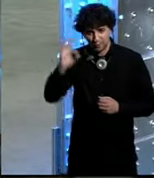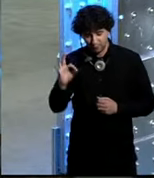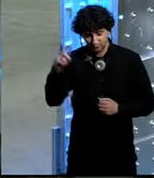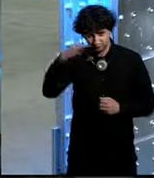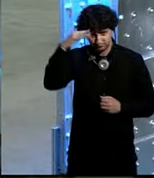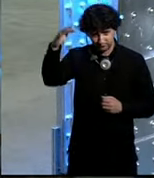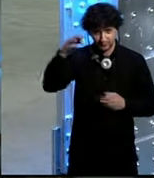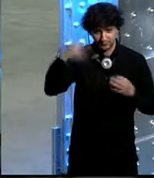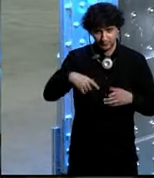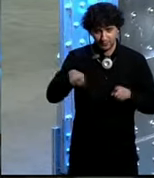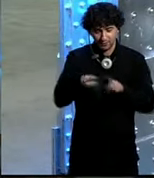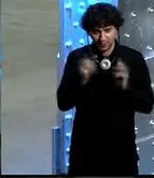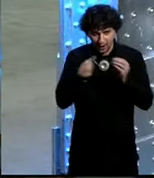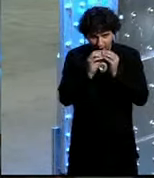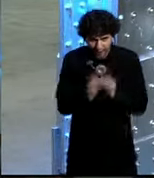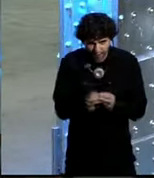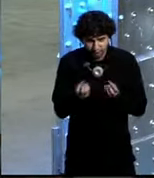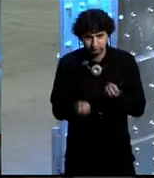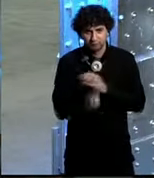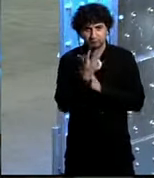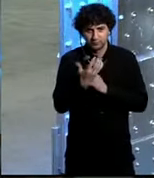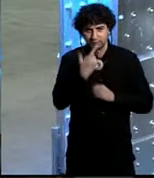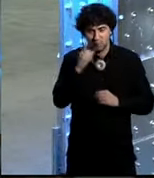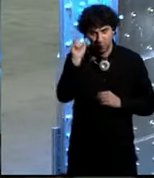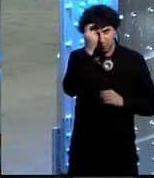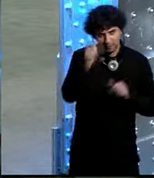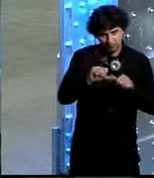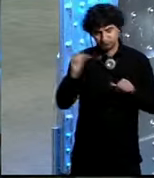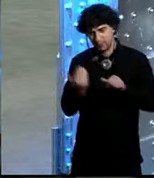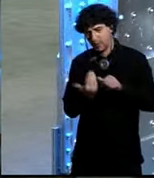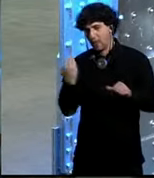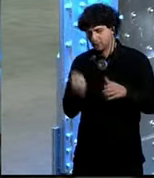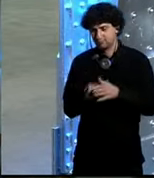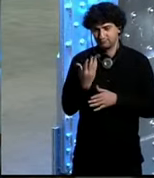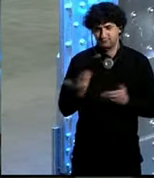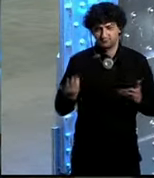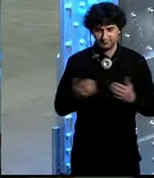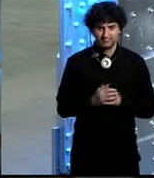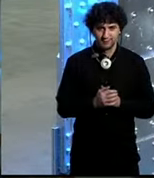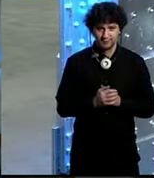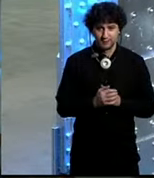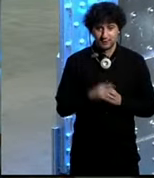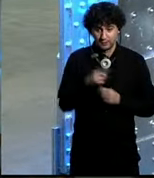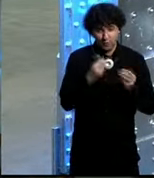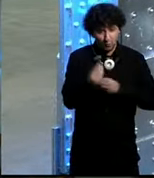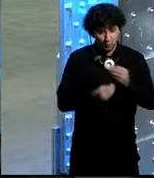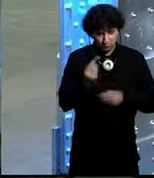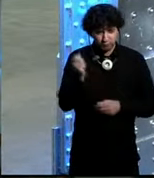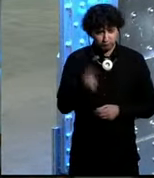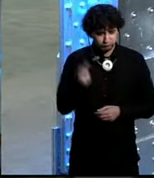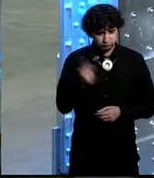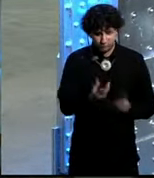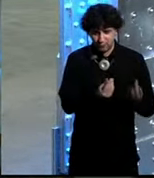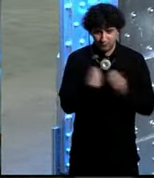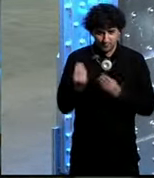Homer must have thought that all of his work was Creative Commons, but Homer lived way before the concept